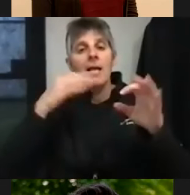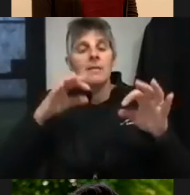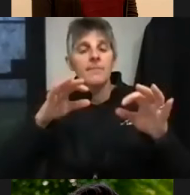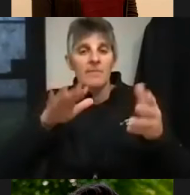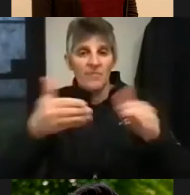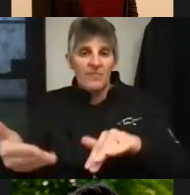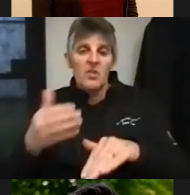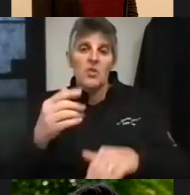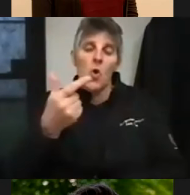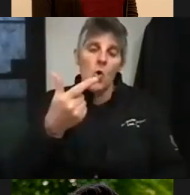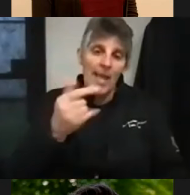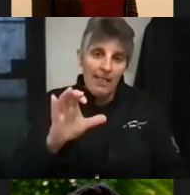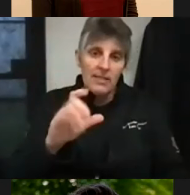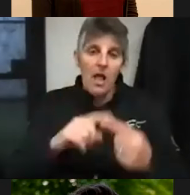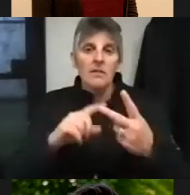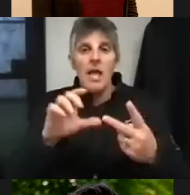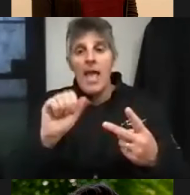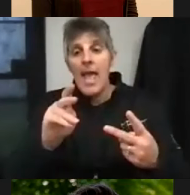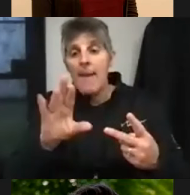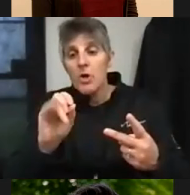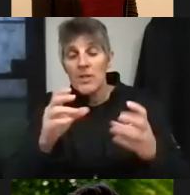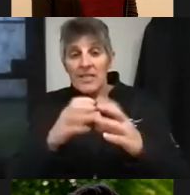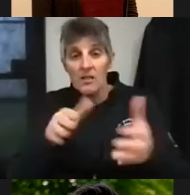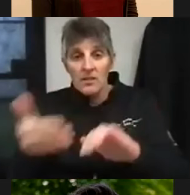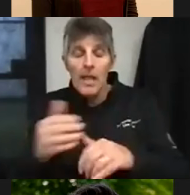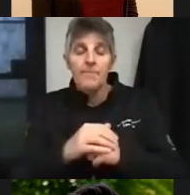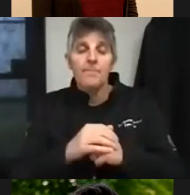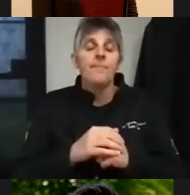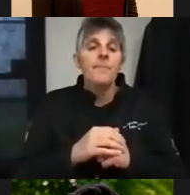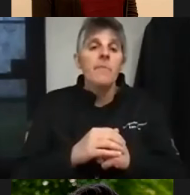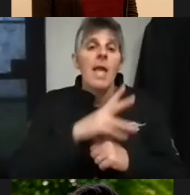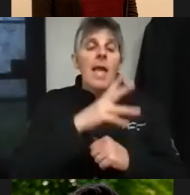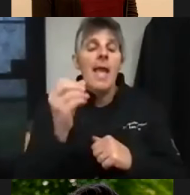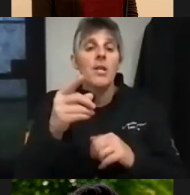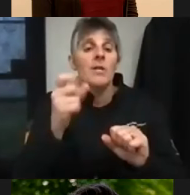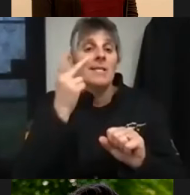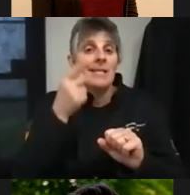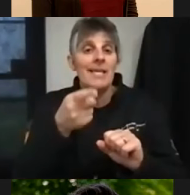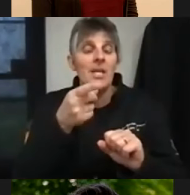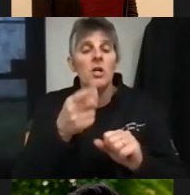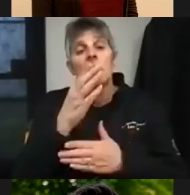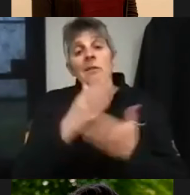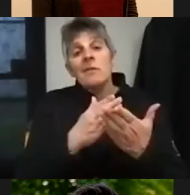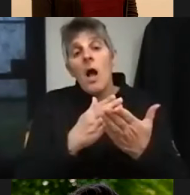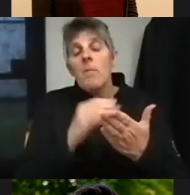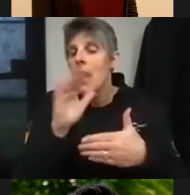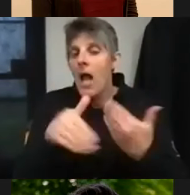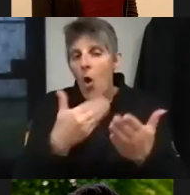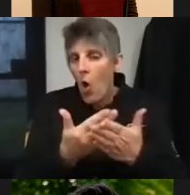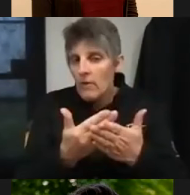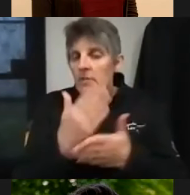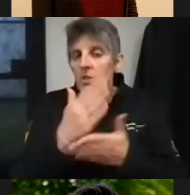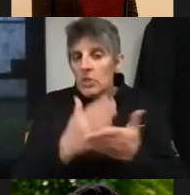So ganglion cells, amacrine cells, some amacrine cells dying. You can see here some, not all of them,